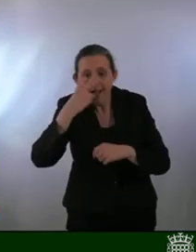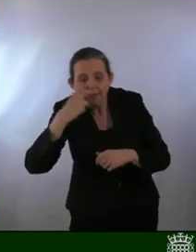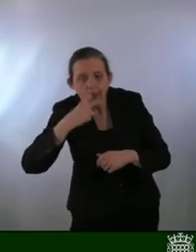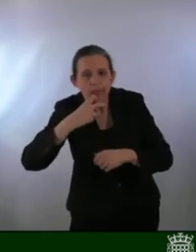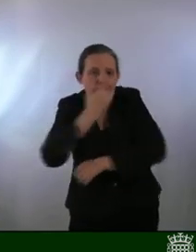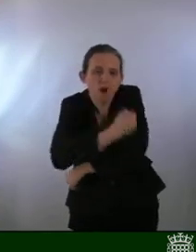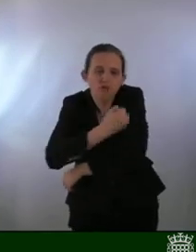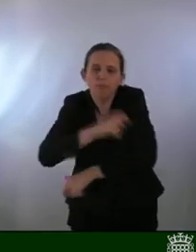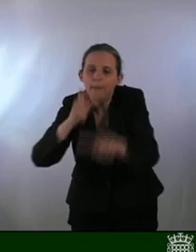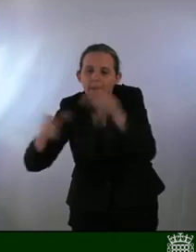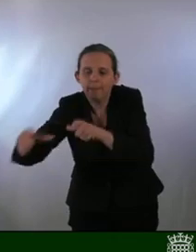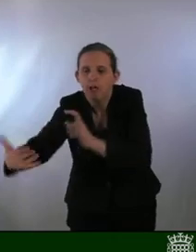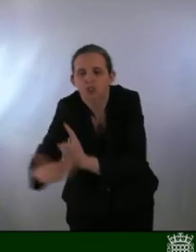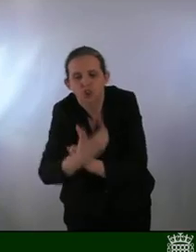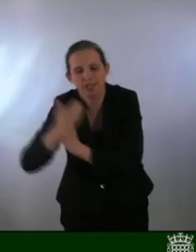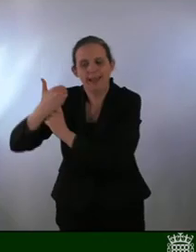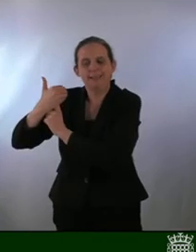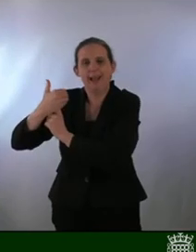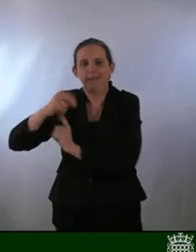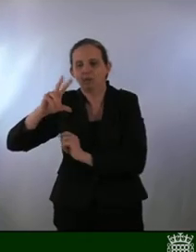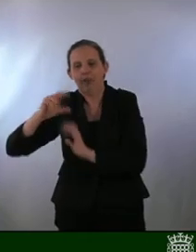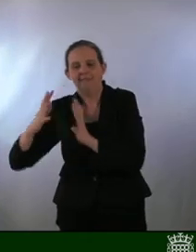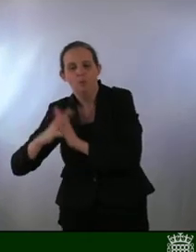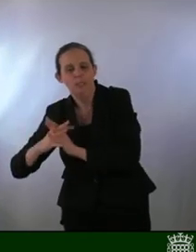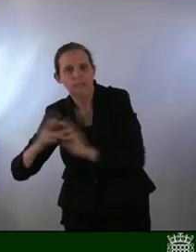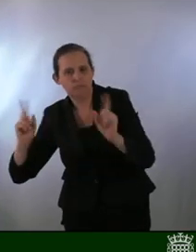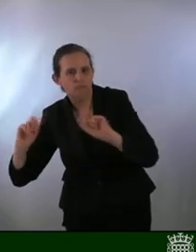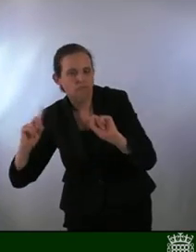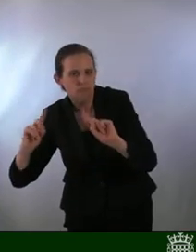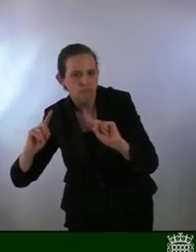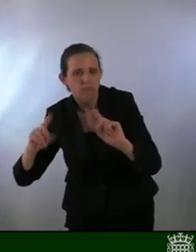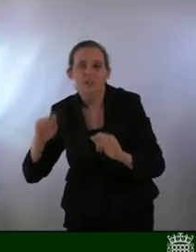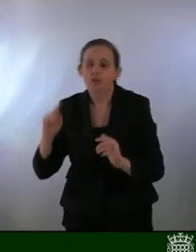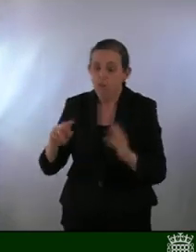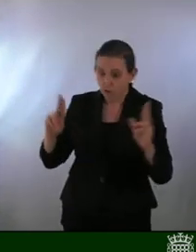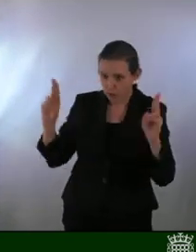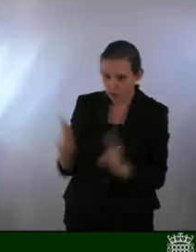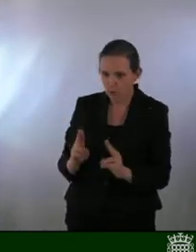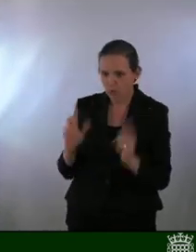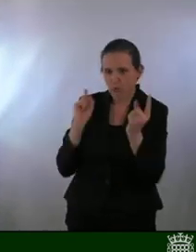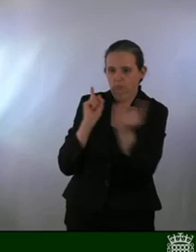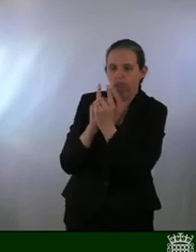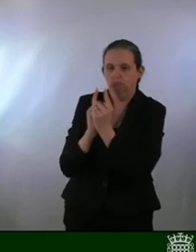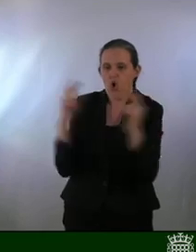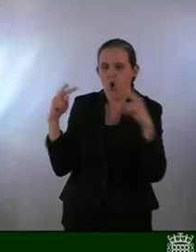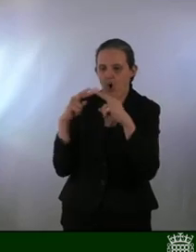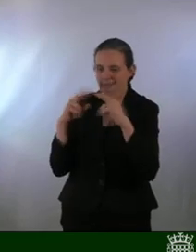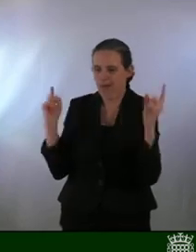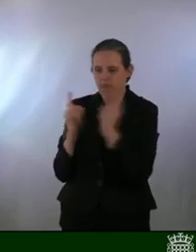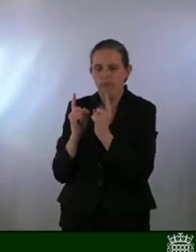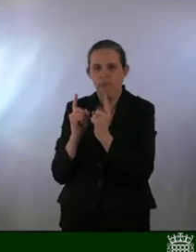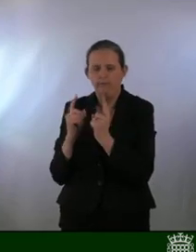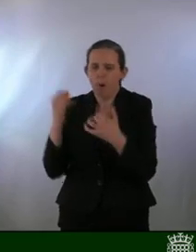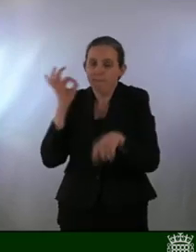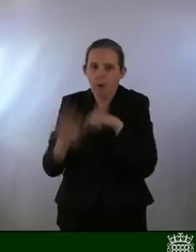elderly. The policy of shielding is specifically about reducing contact for the most vulnerable. And for those who